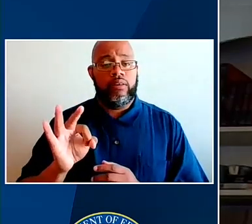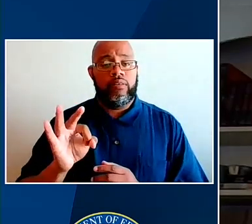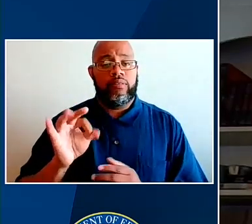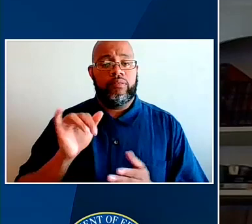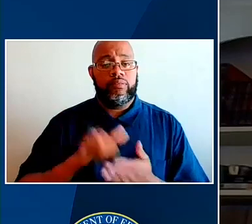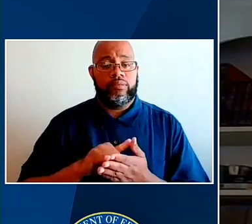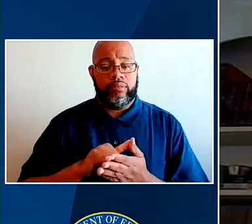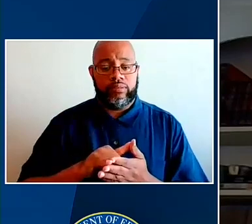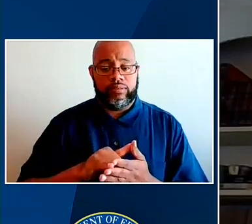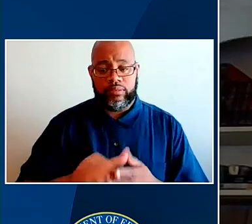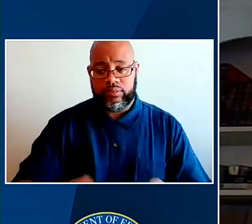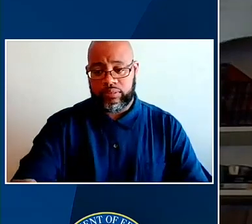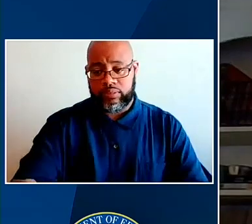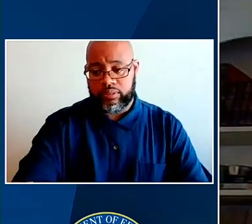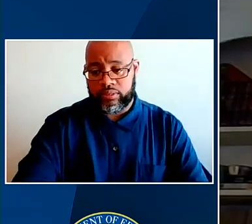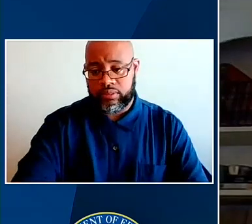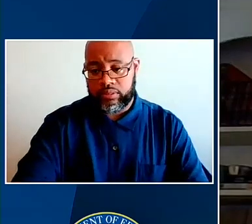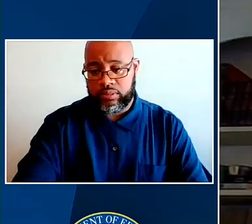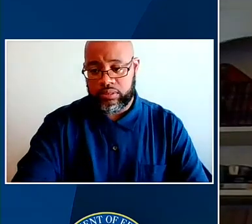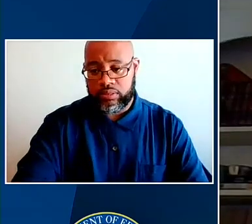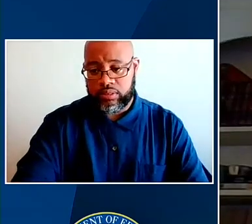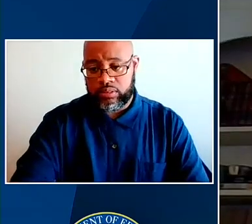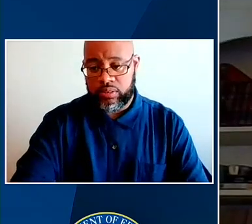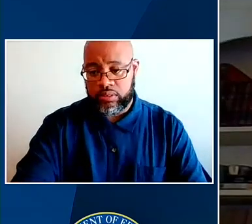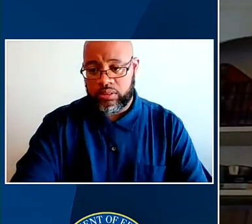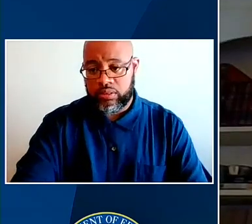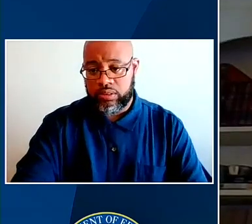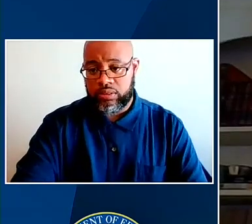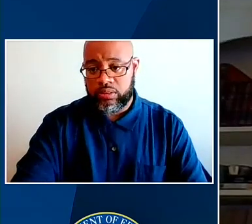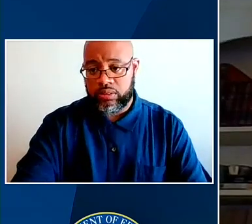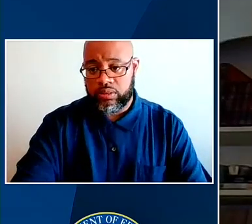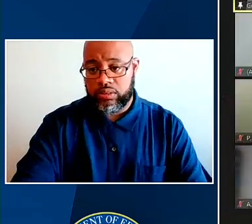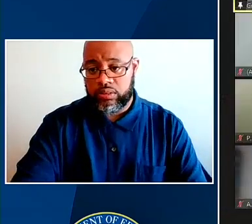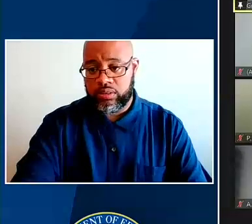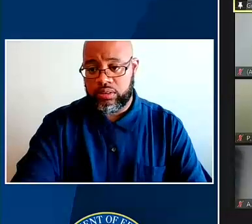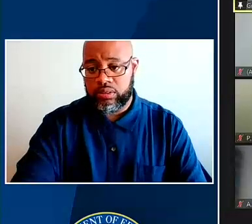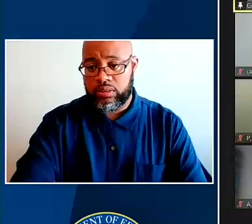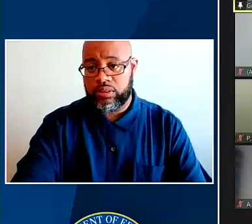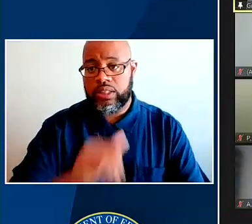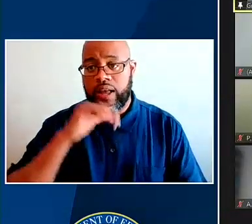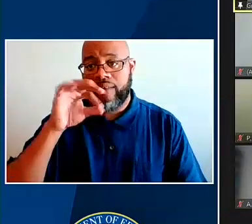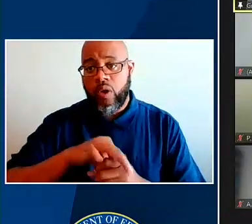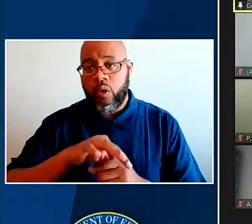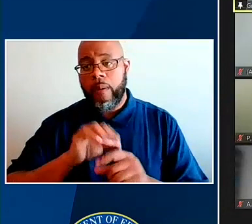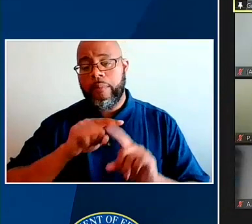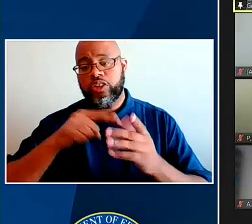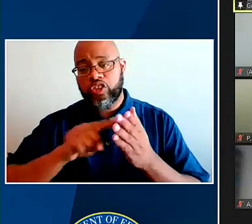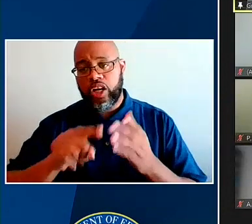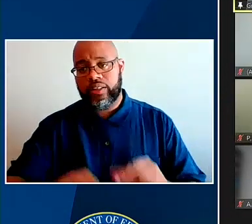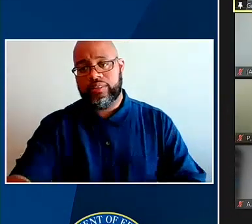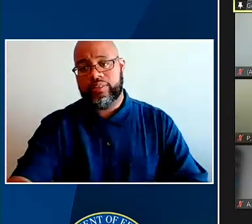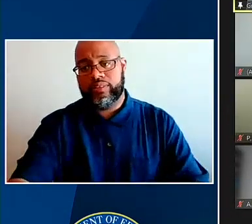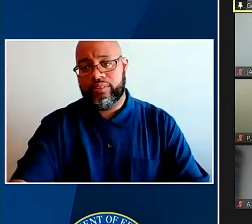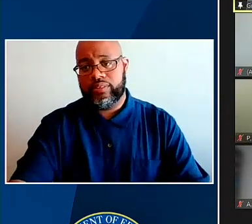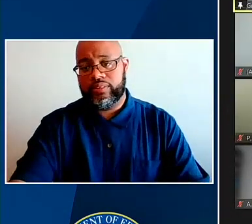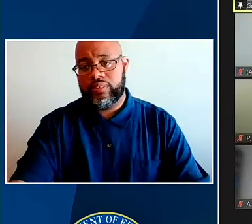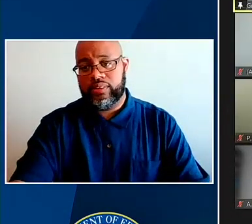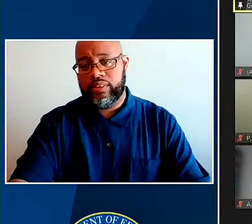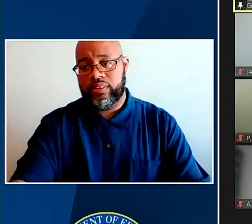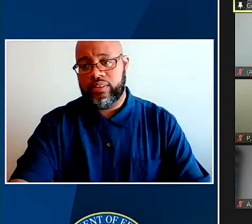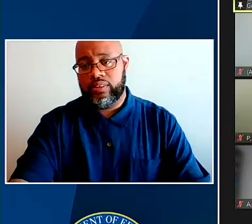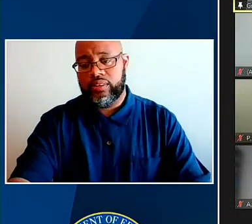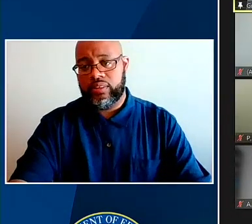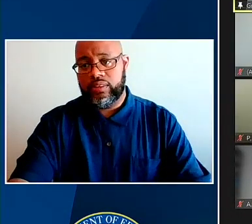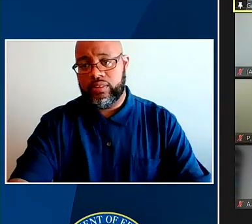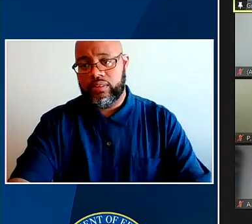lines. So I don't think we need to take a vote on that, but not a vote, rather a temperature check. So I think we're good there. That should be